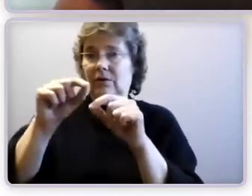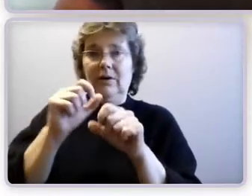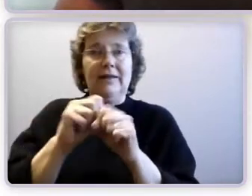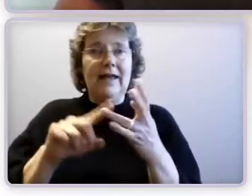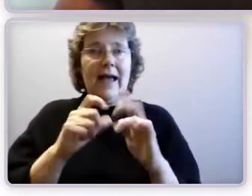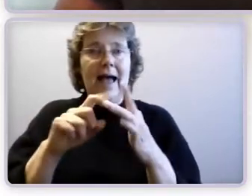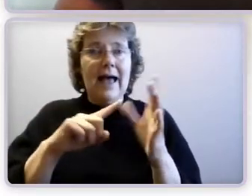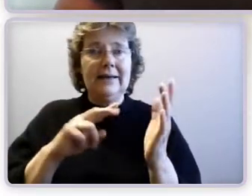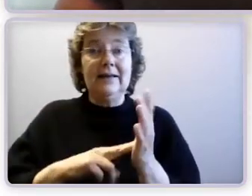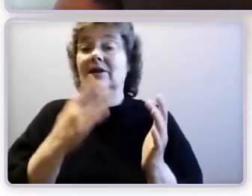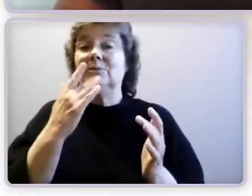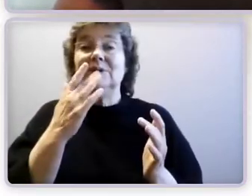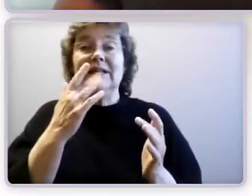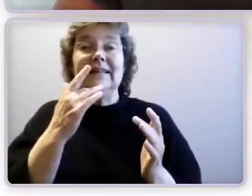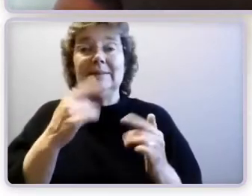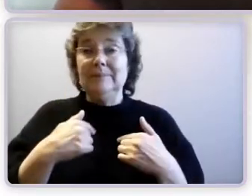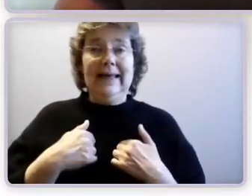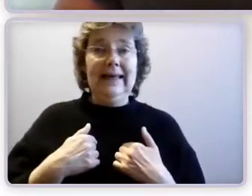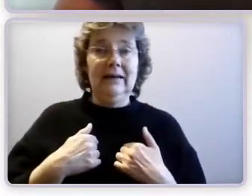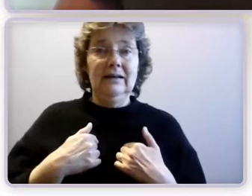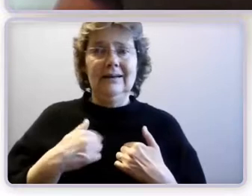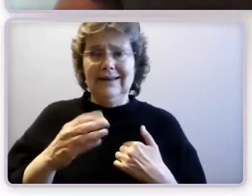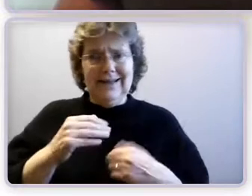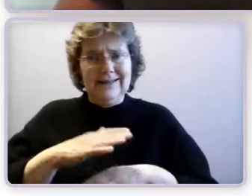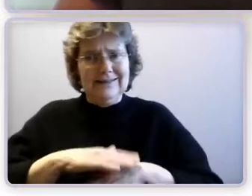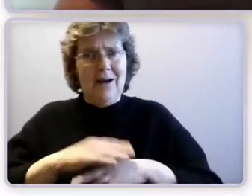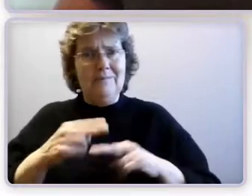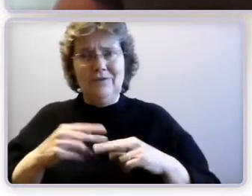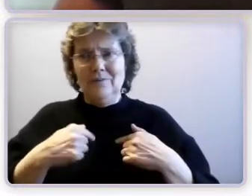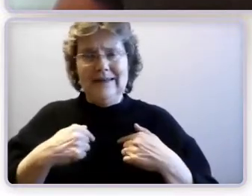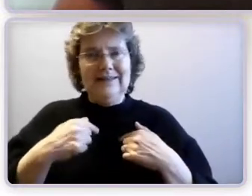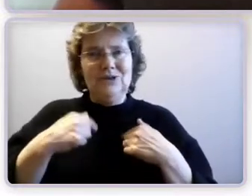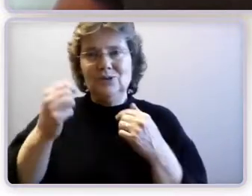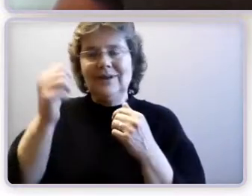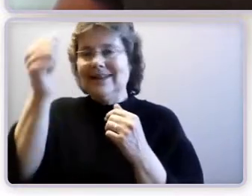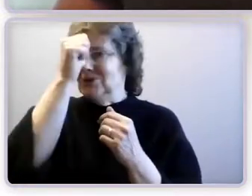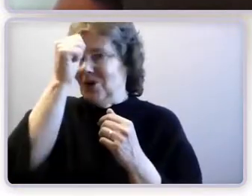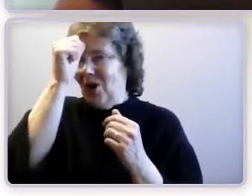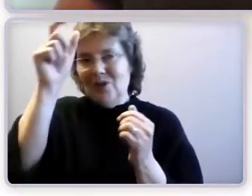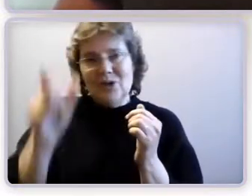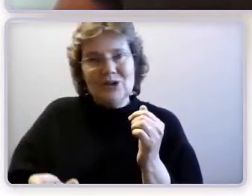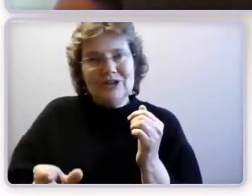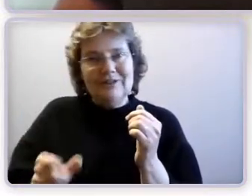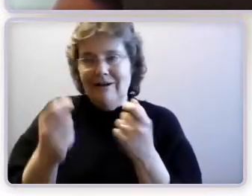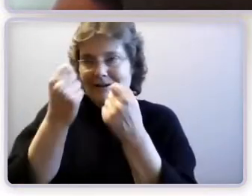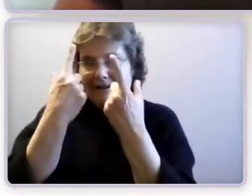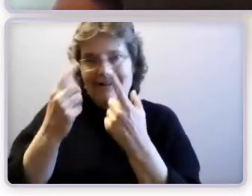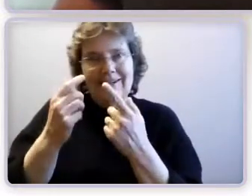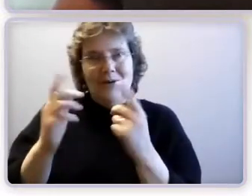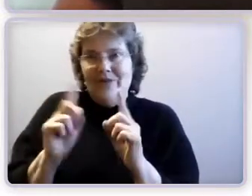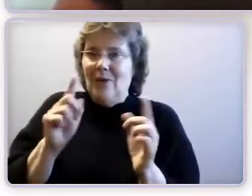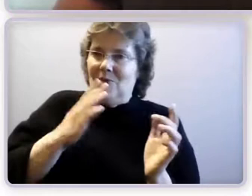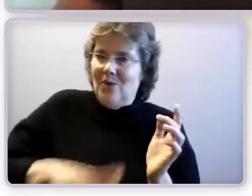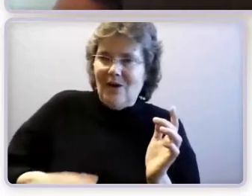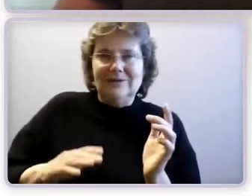it's me. It takes time for me to get to know the person then and understand what they want, their needs are, and then to be able to